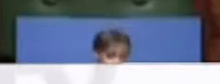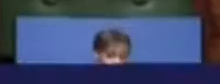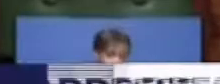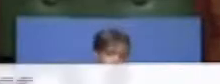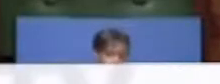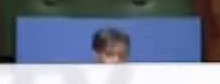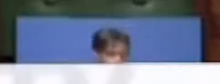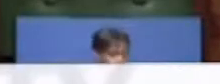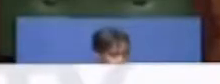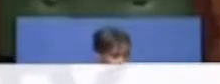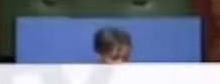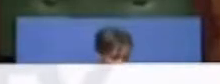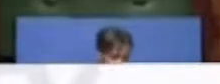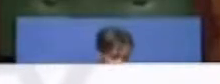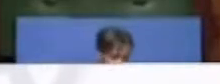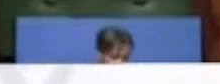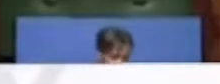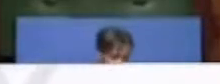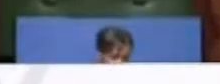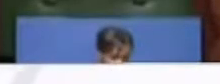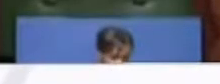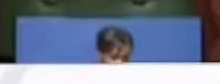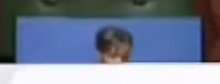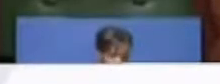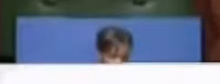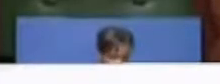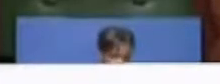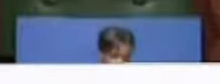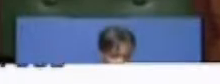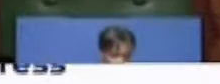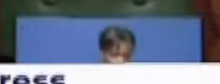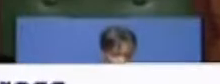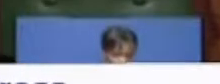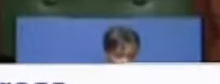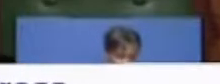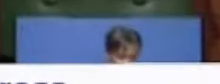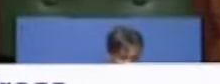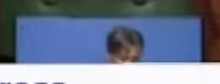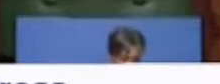loss was equity in resource allocation.